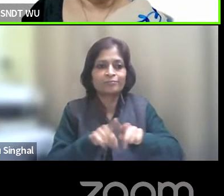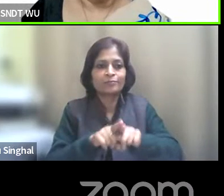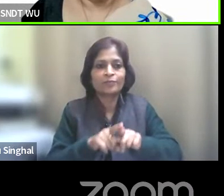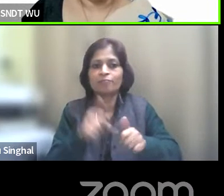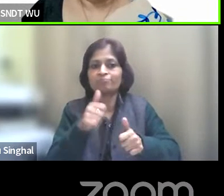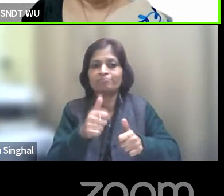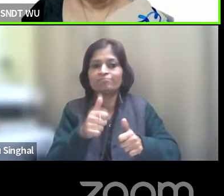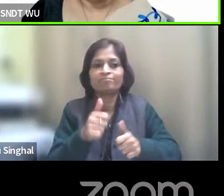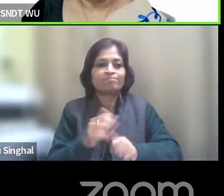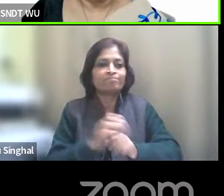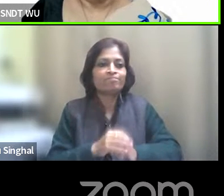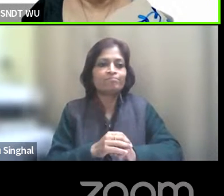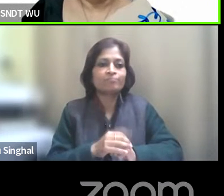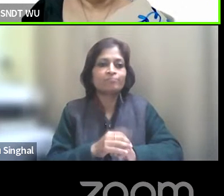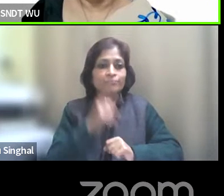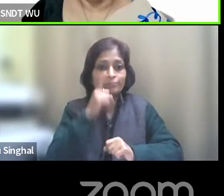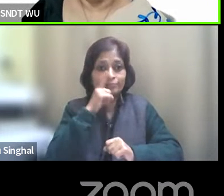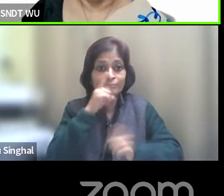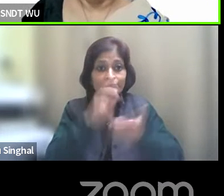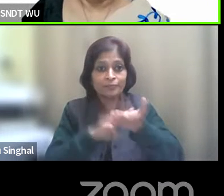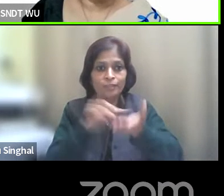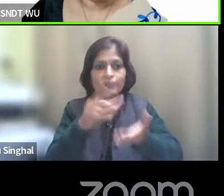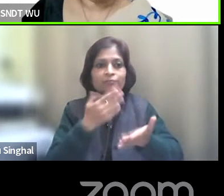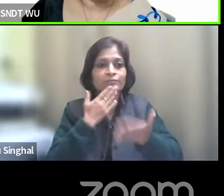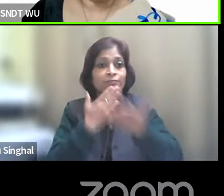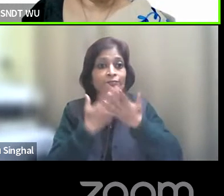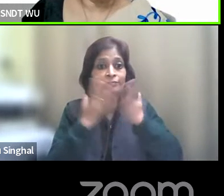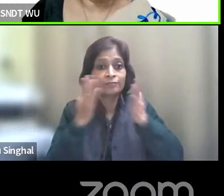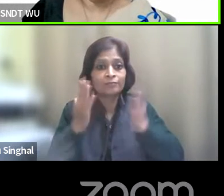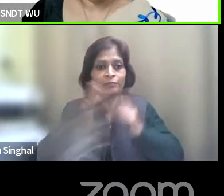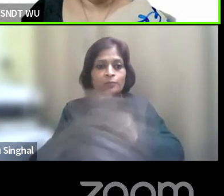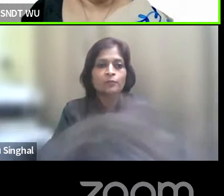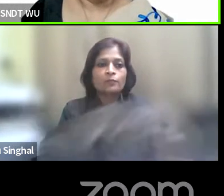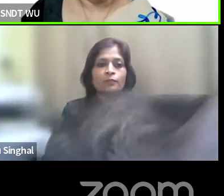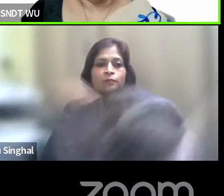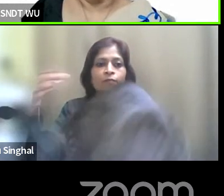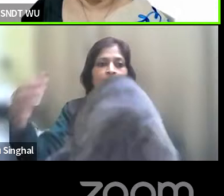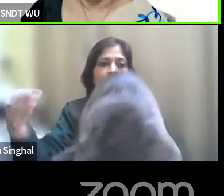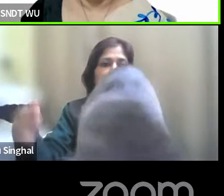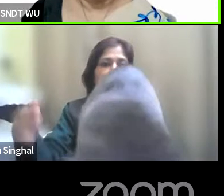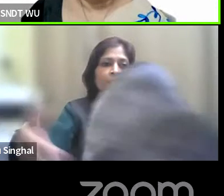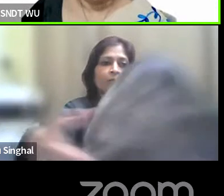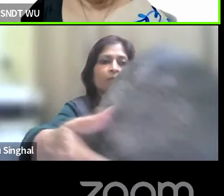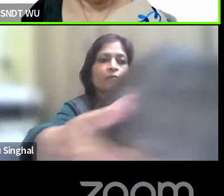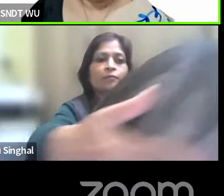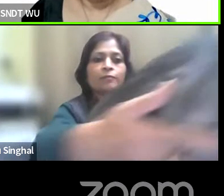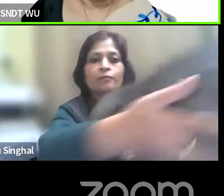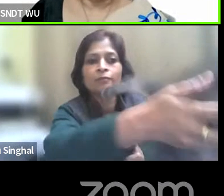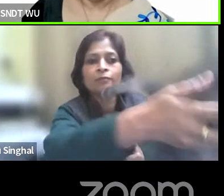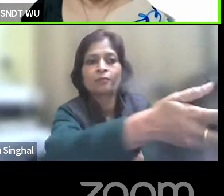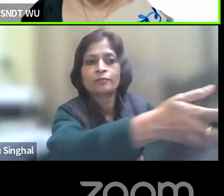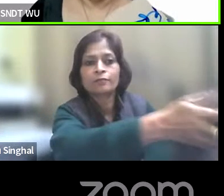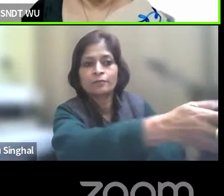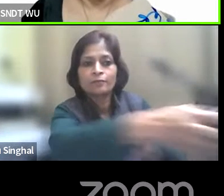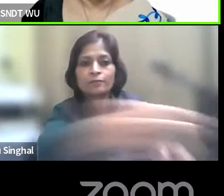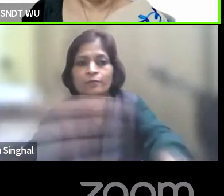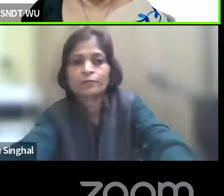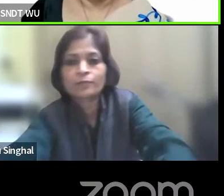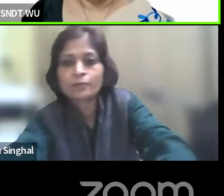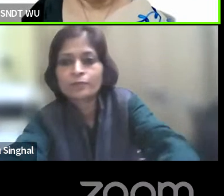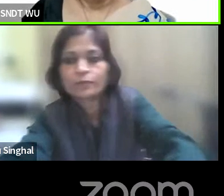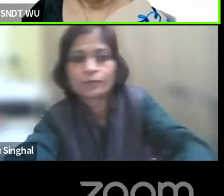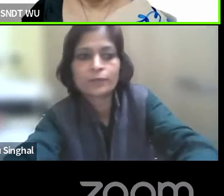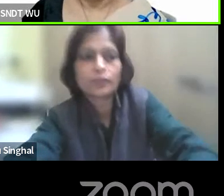you. And thank you, Dr. Maria, for that thought-provoking session. I hope I'm saying this correct. Sase